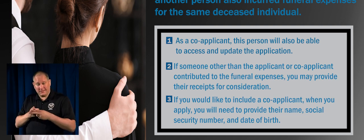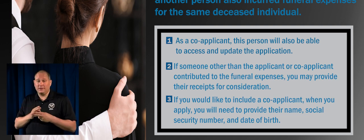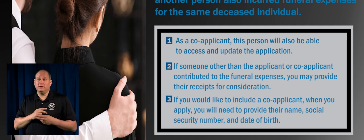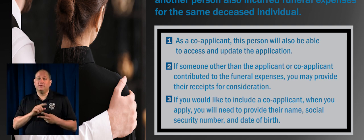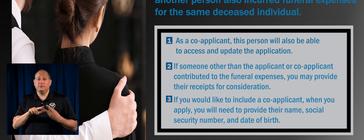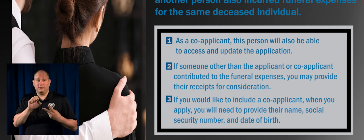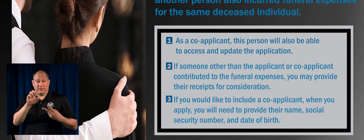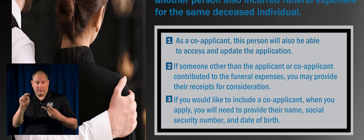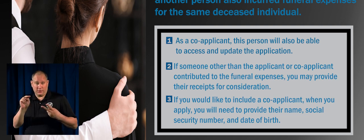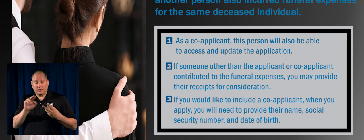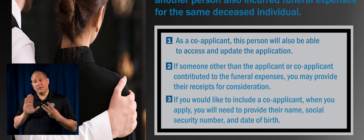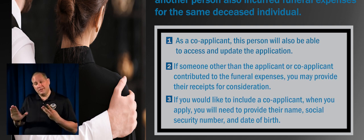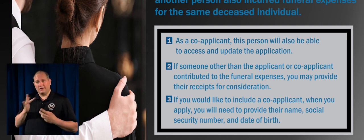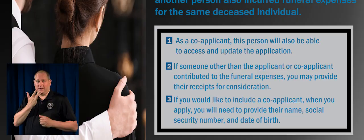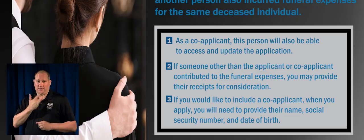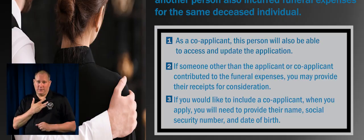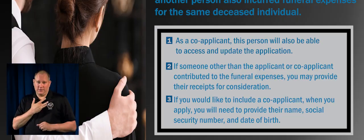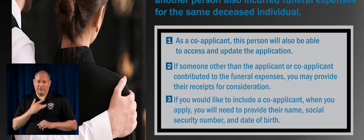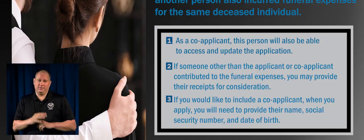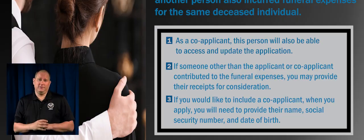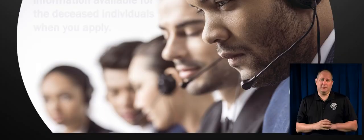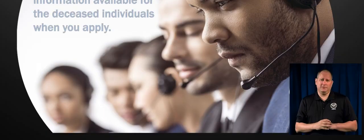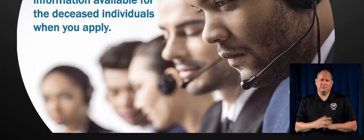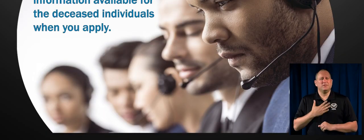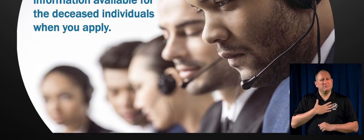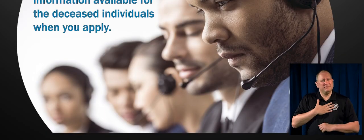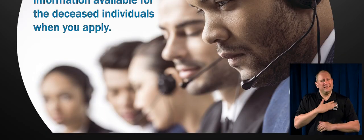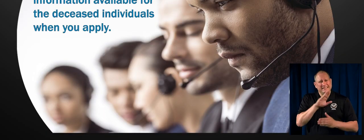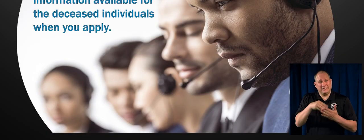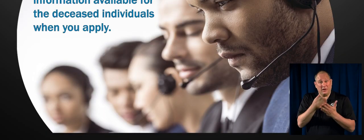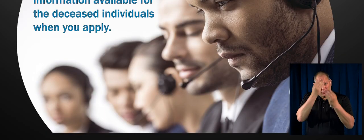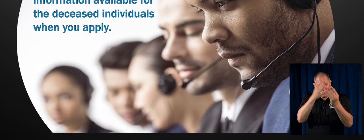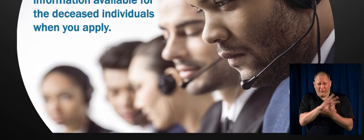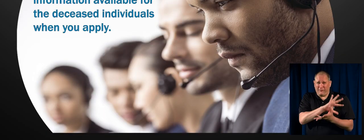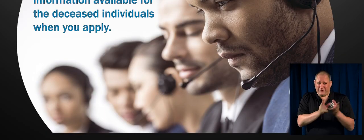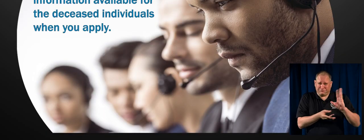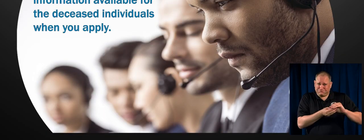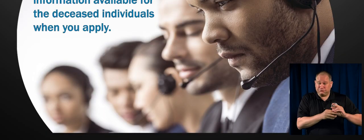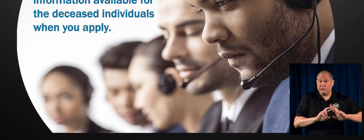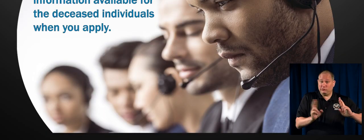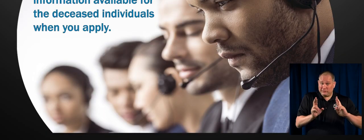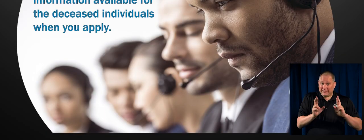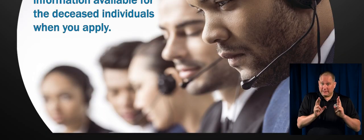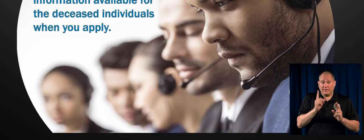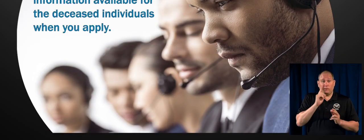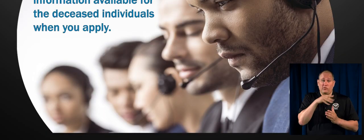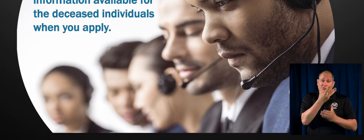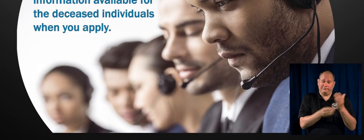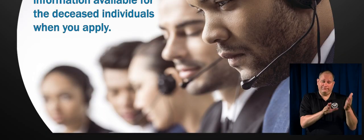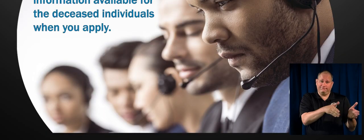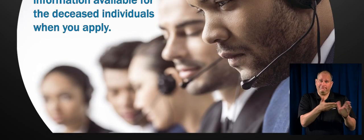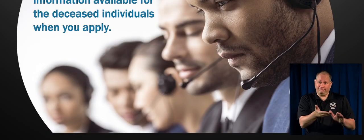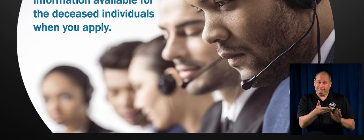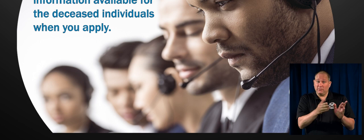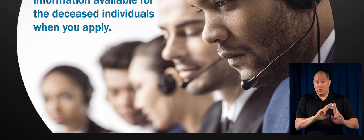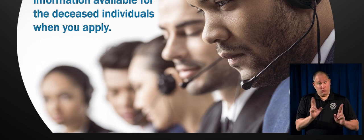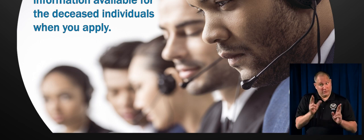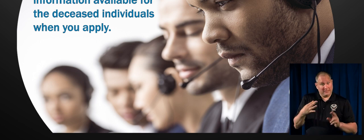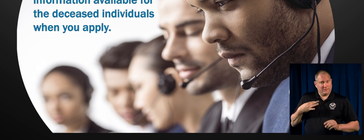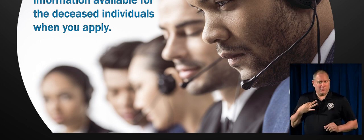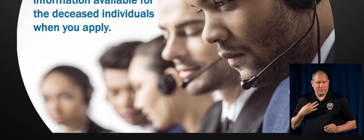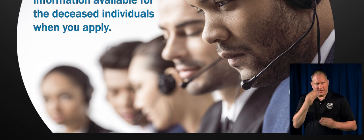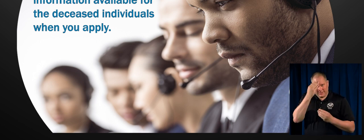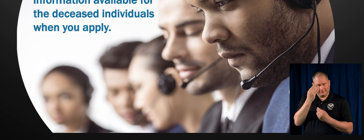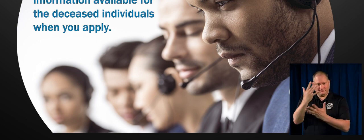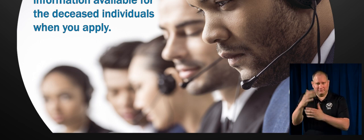Social Security number, and date of birth. Please have all of this information available for the deceased individuals when